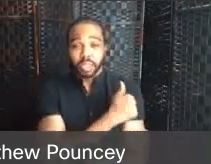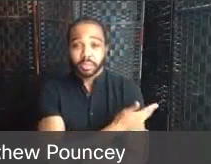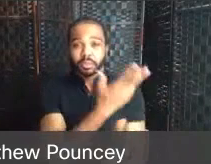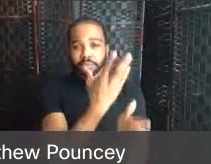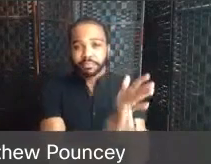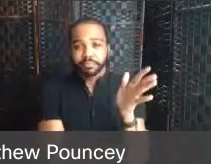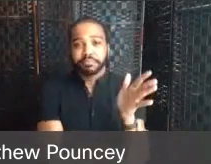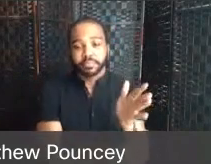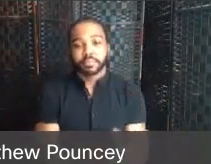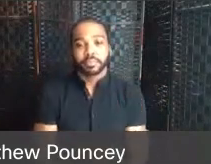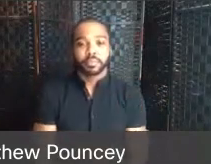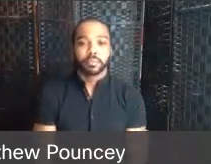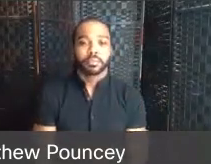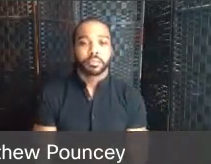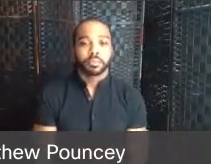died.